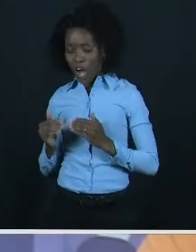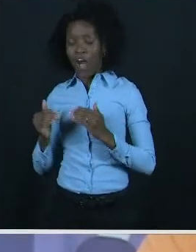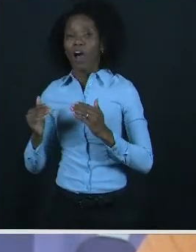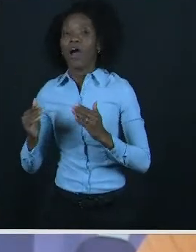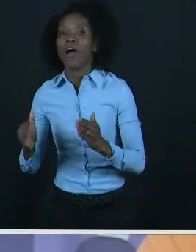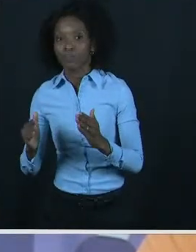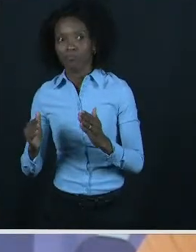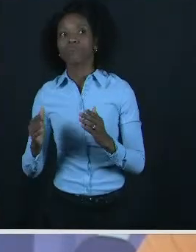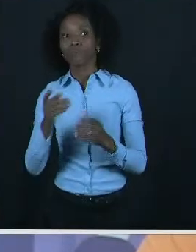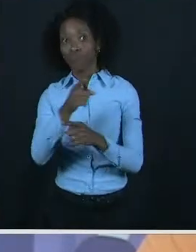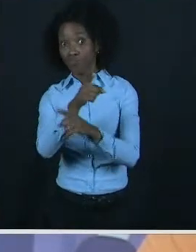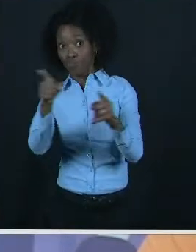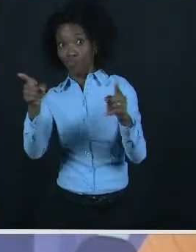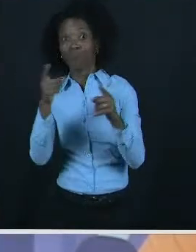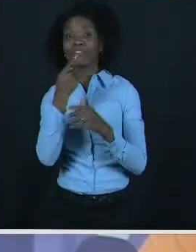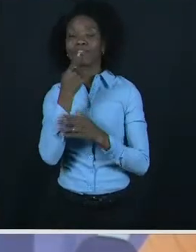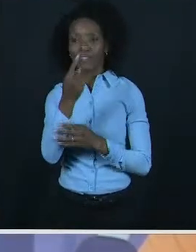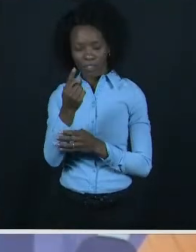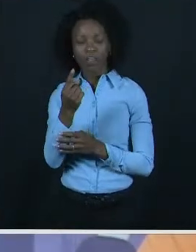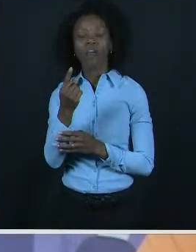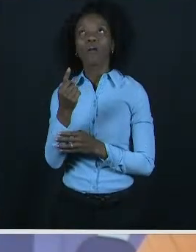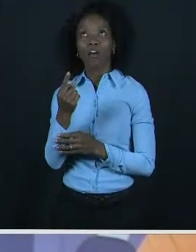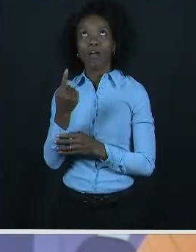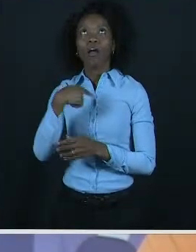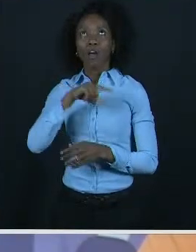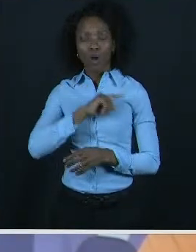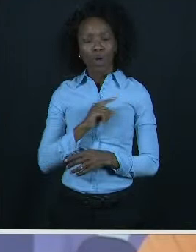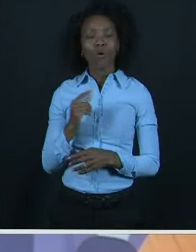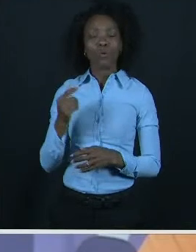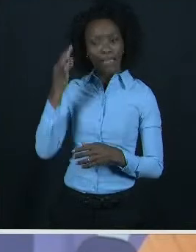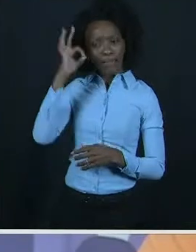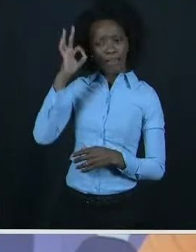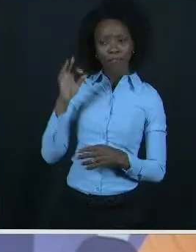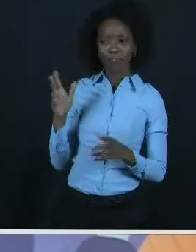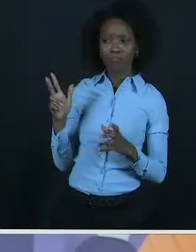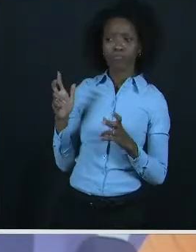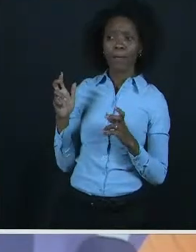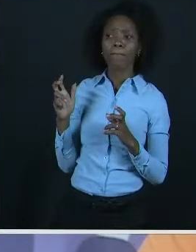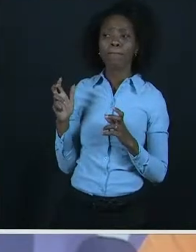by yourselves, when it got to us in government, it was